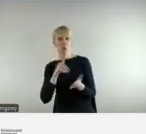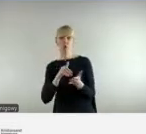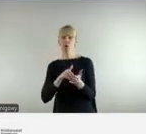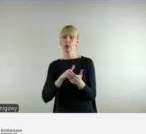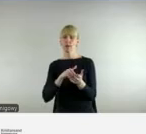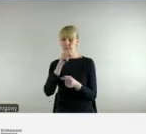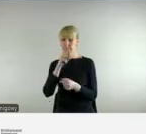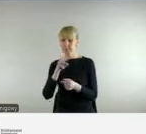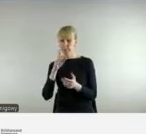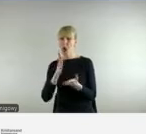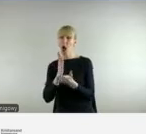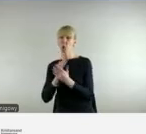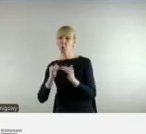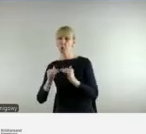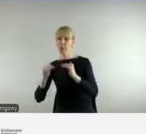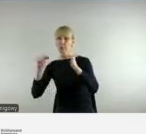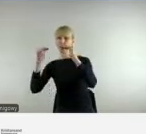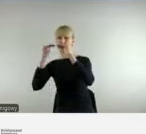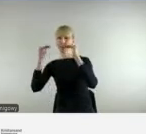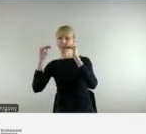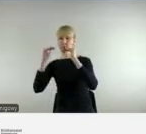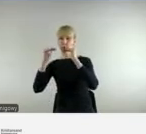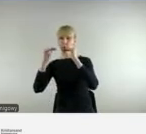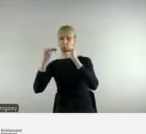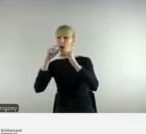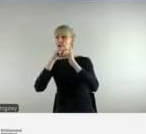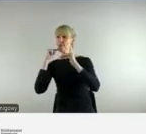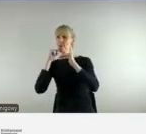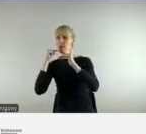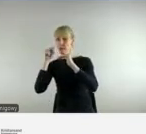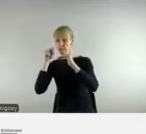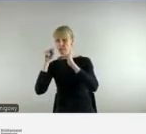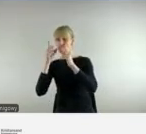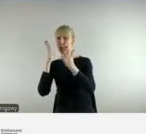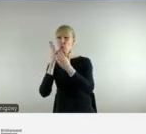red, then it will have cascading effects.